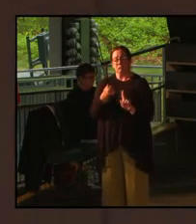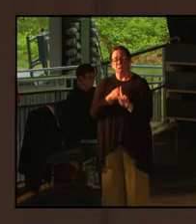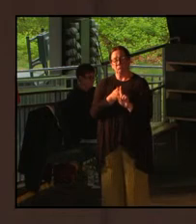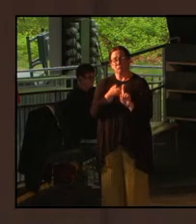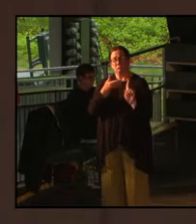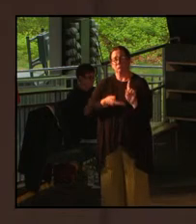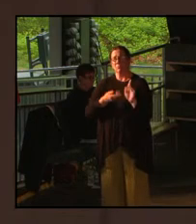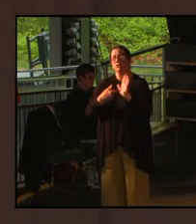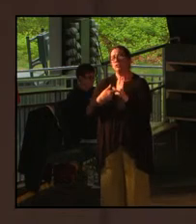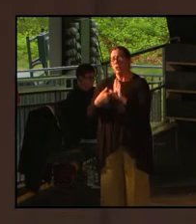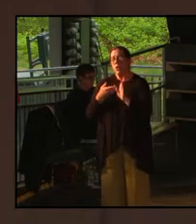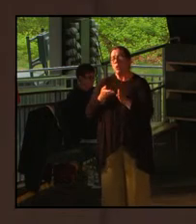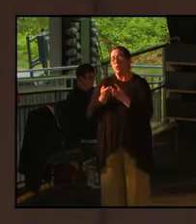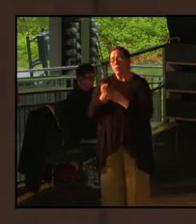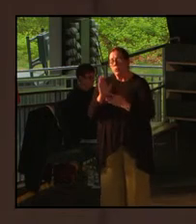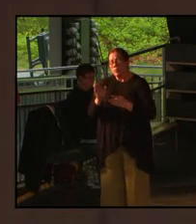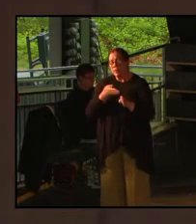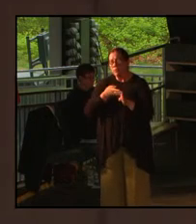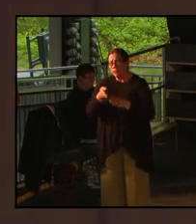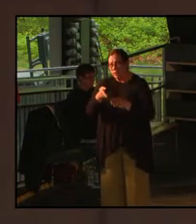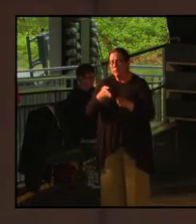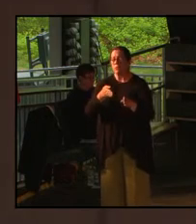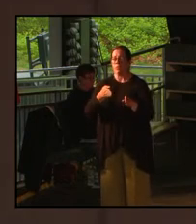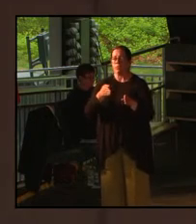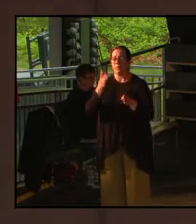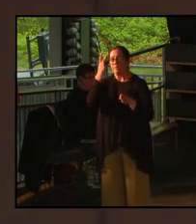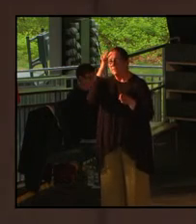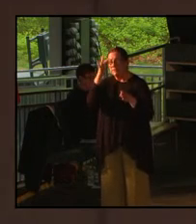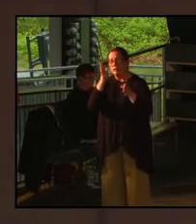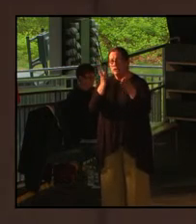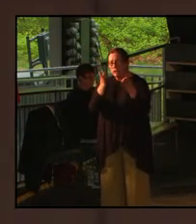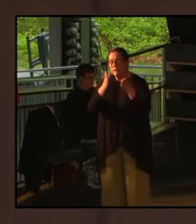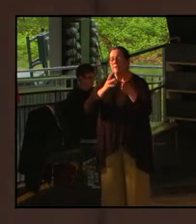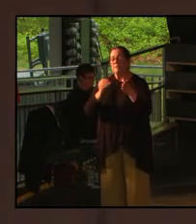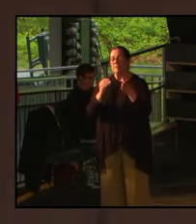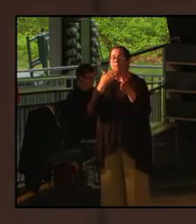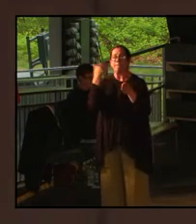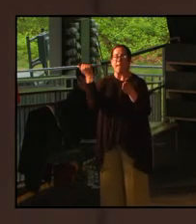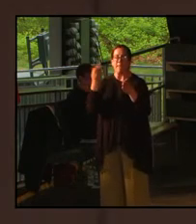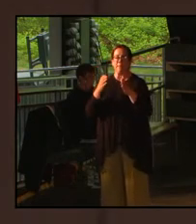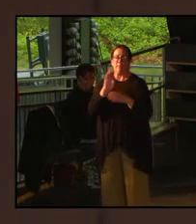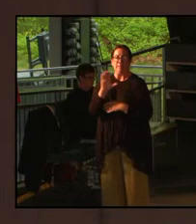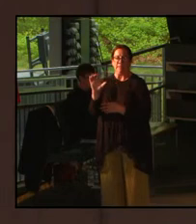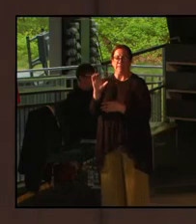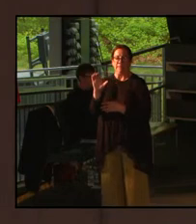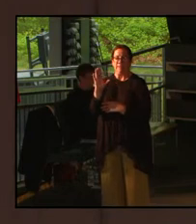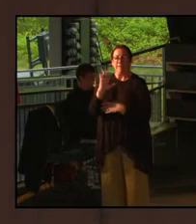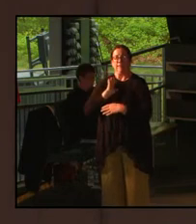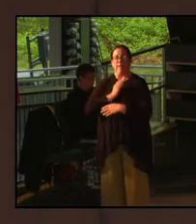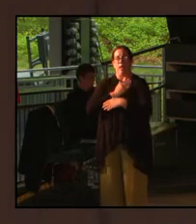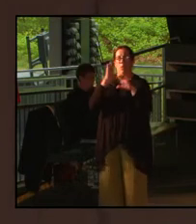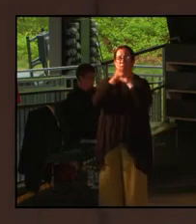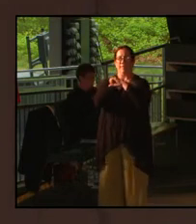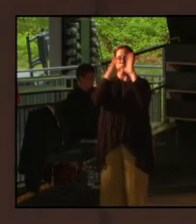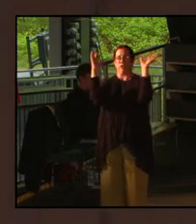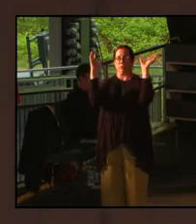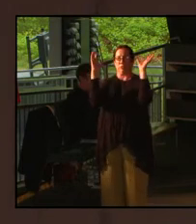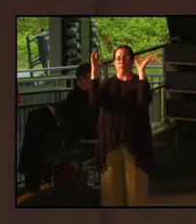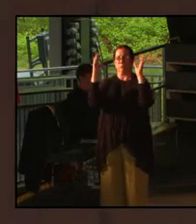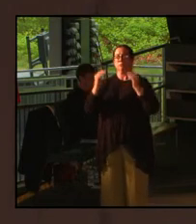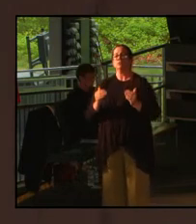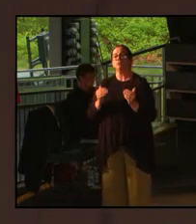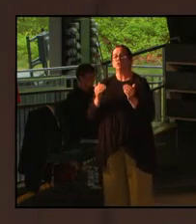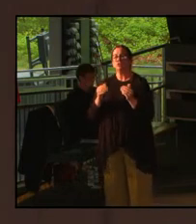through a career of intellect and service, the best of Bristol Community College's vision to advance